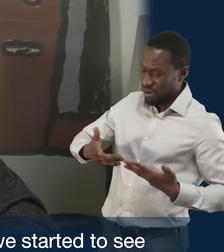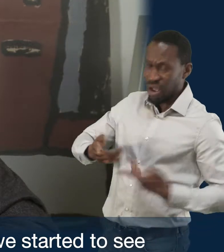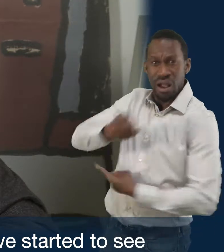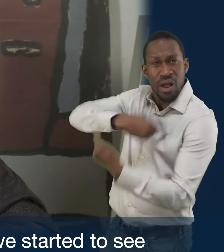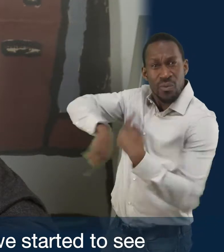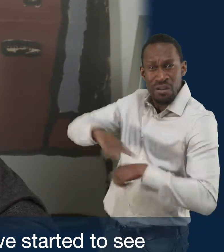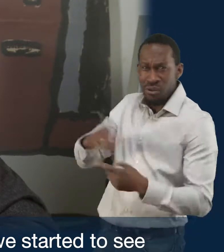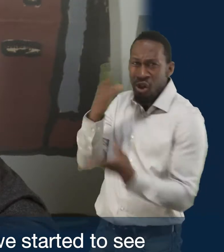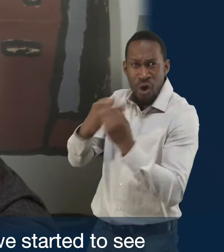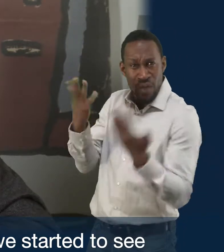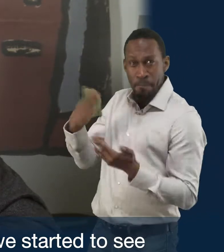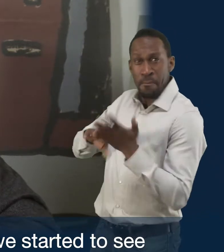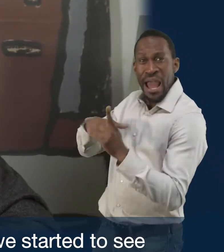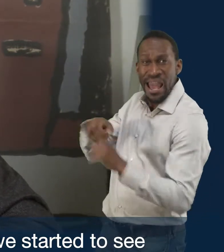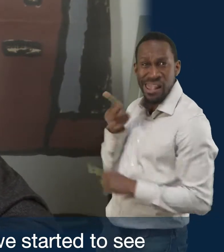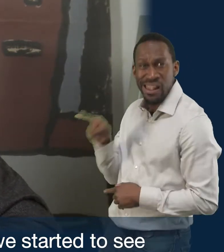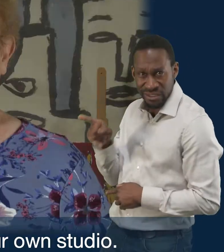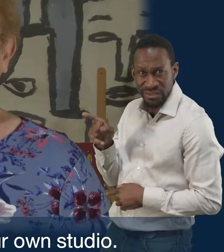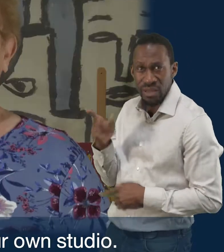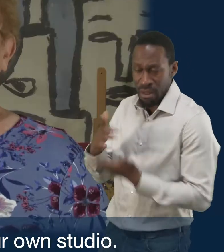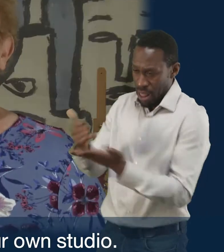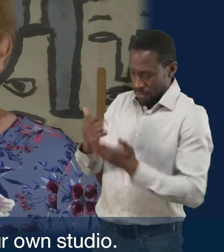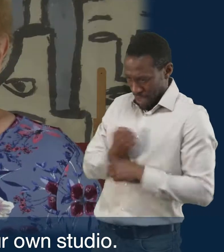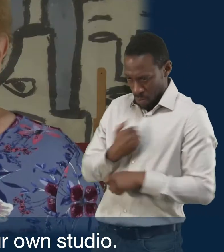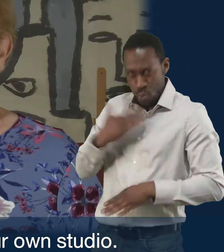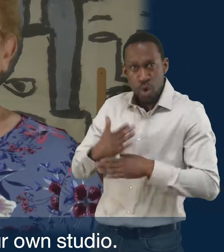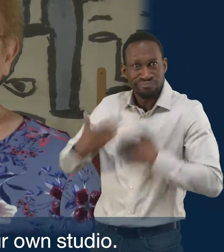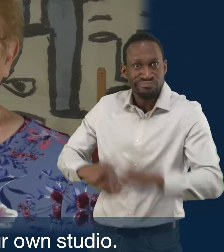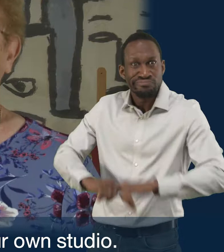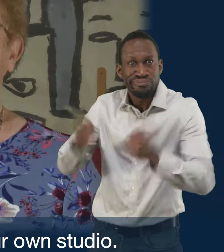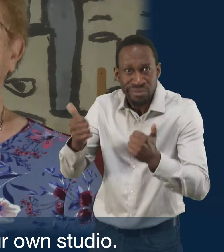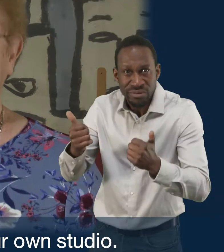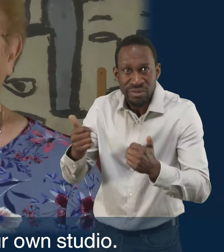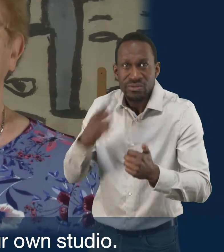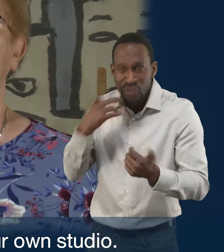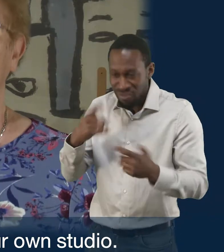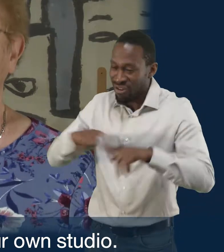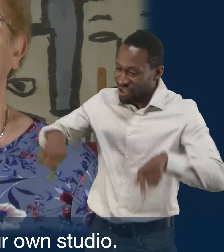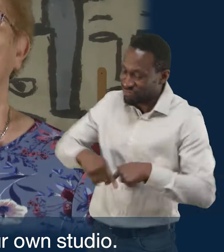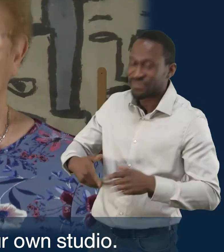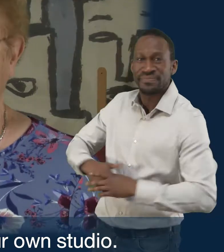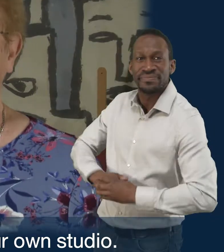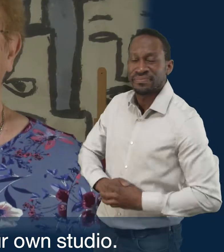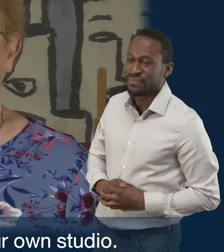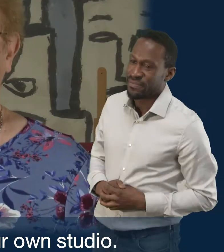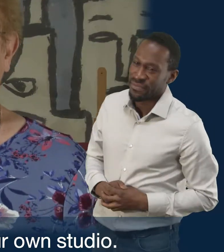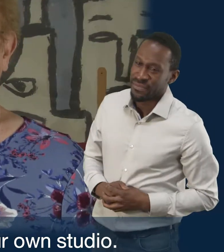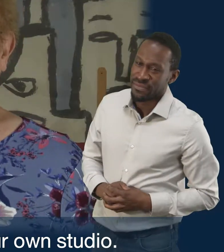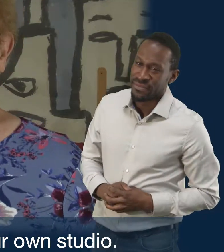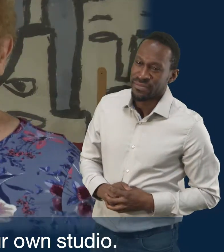started to see that our work was good. So we decided to get our own